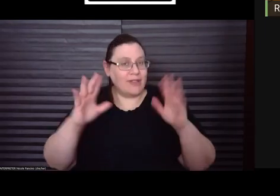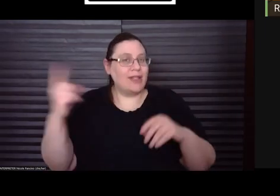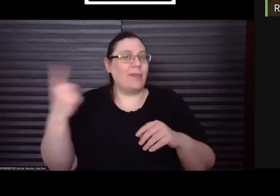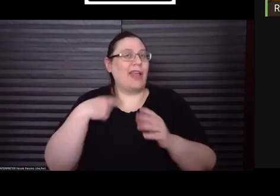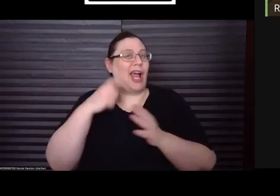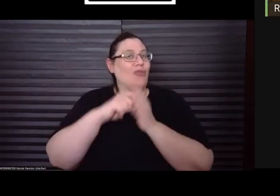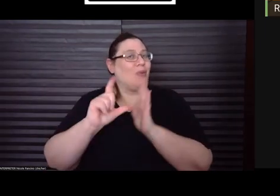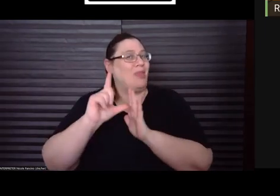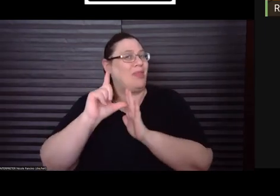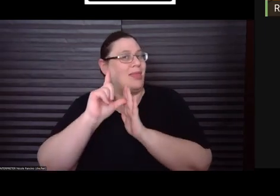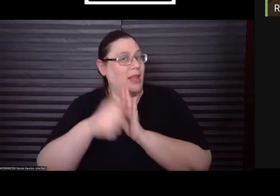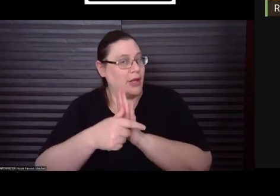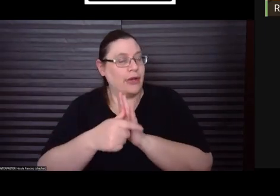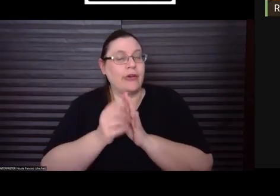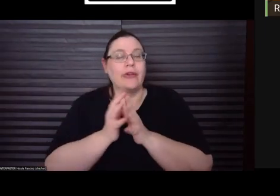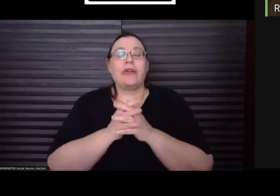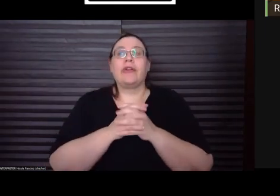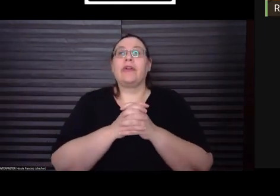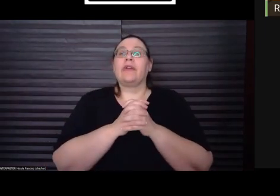obviously something I wrote later on.